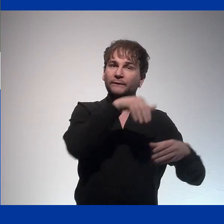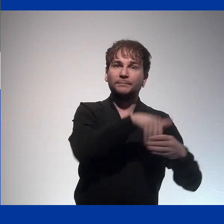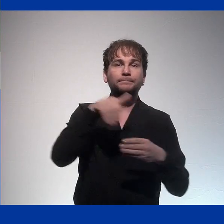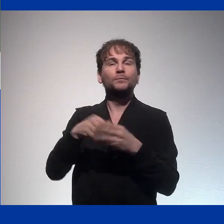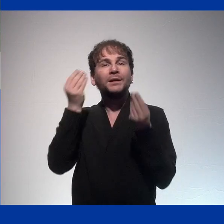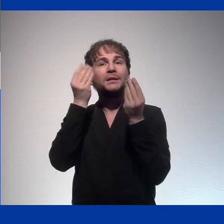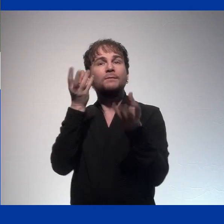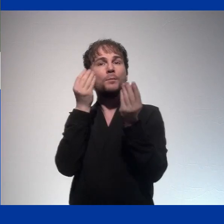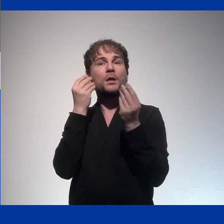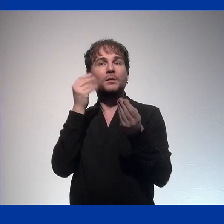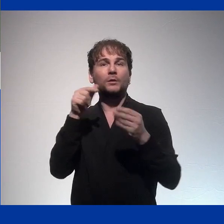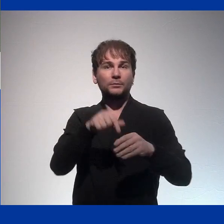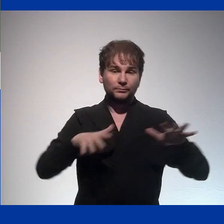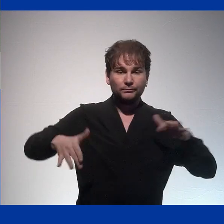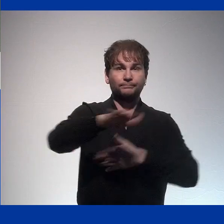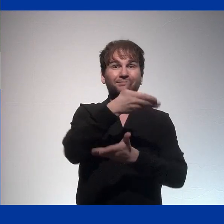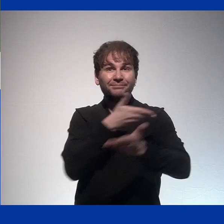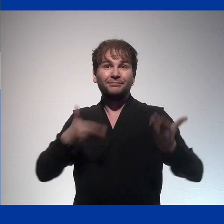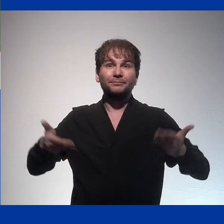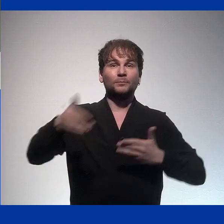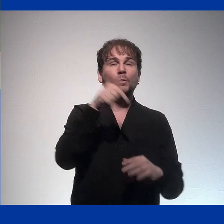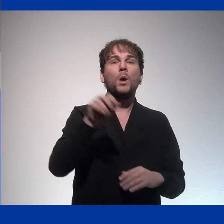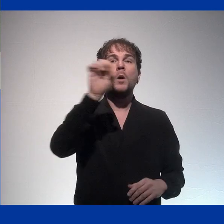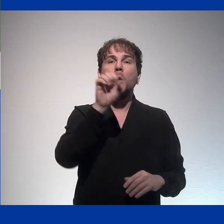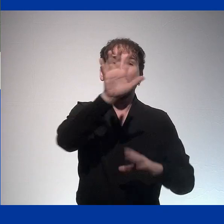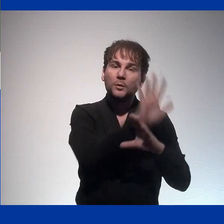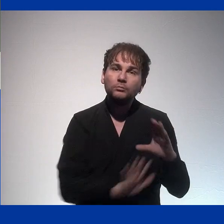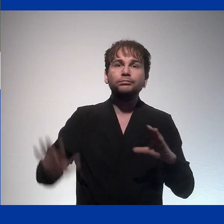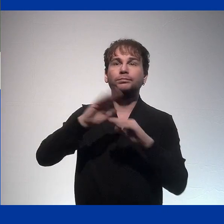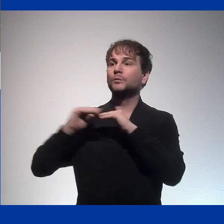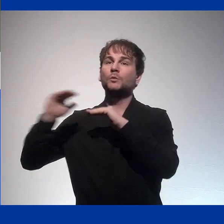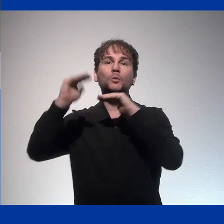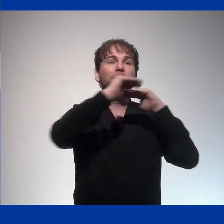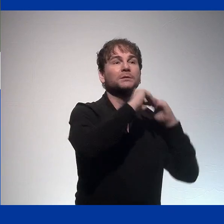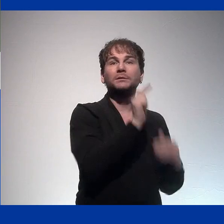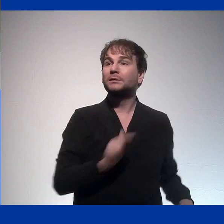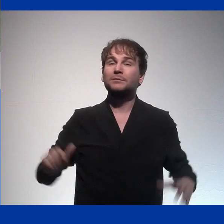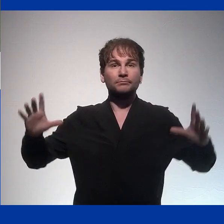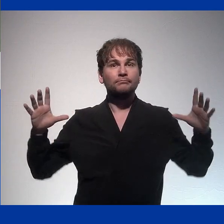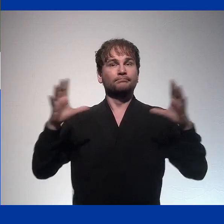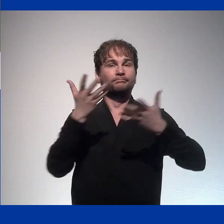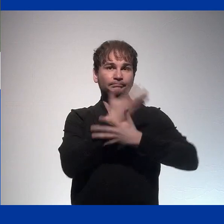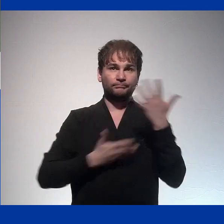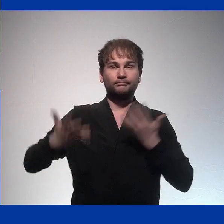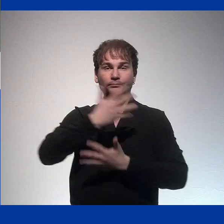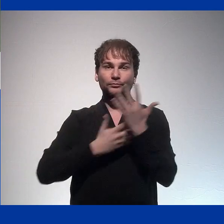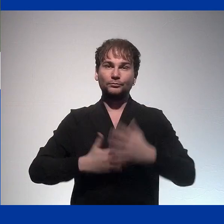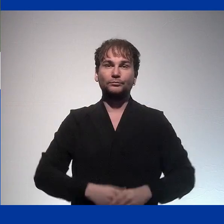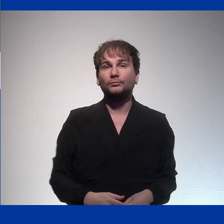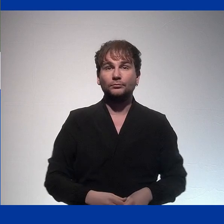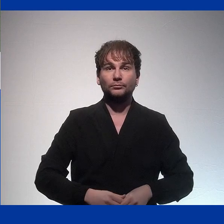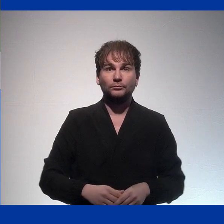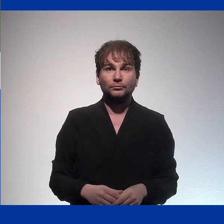we work in the proposed way, the result will be that youth work gets more flesh at